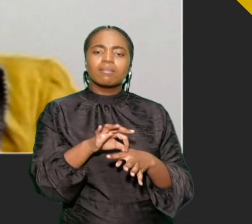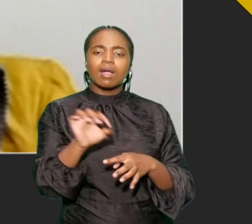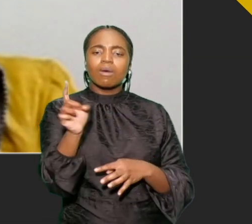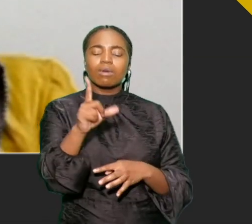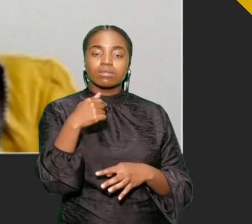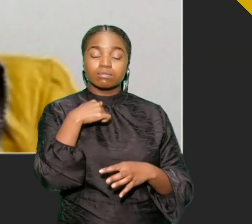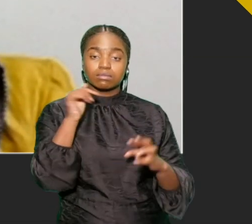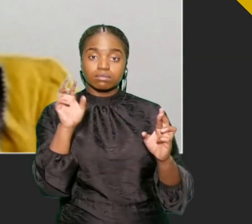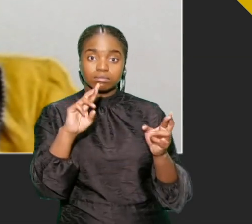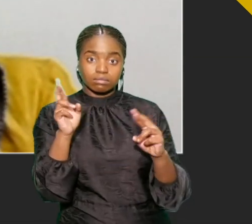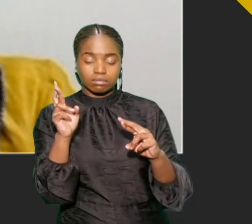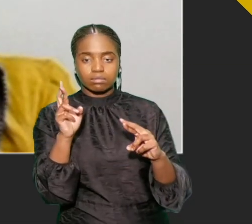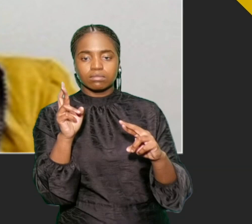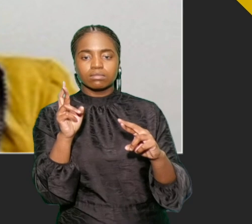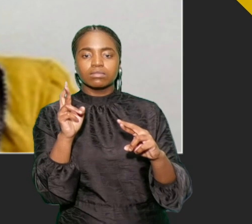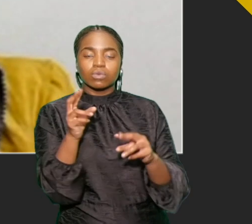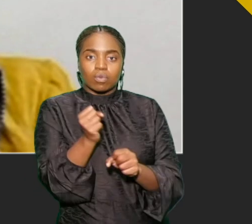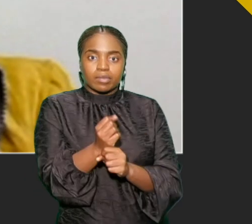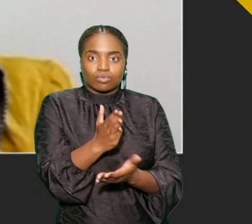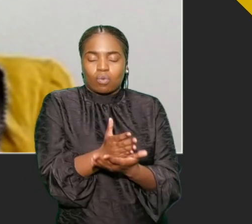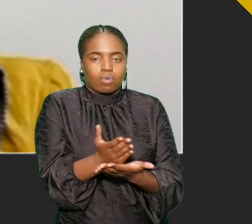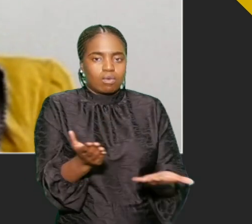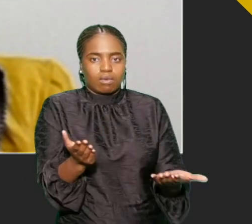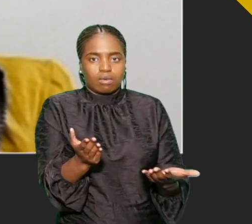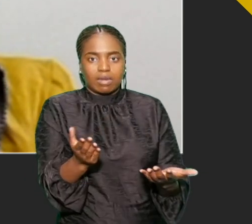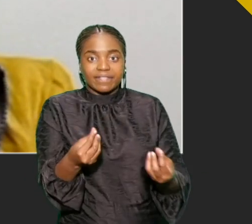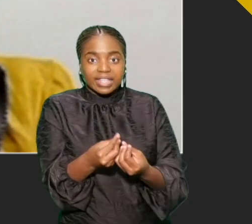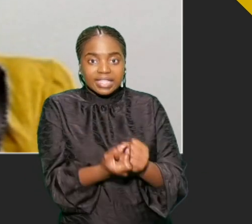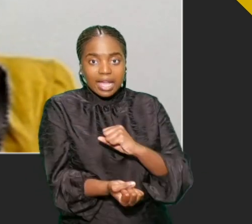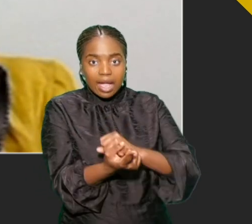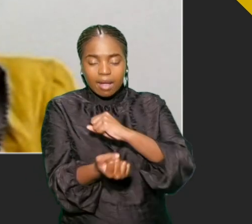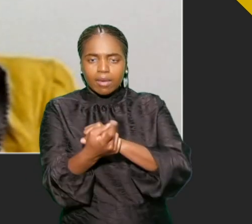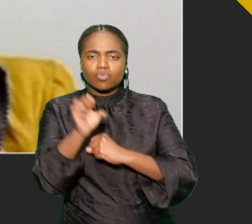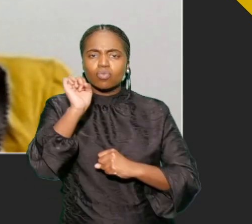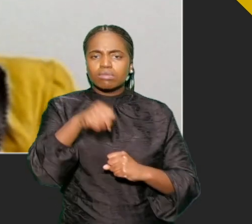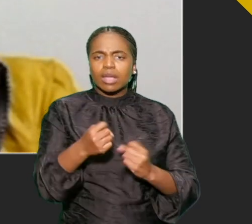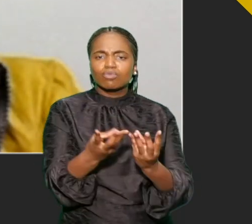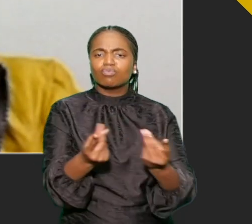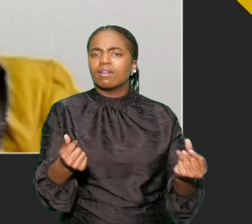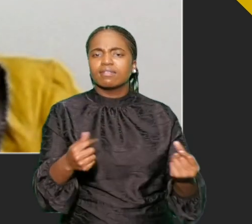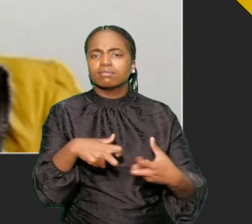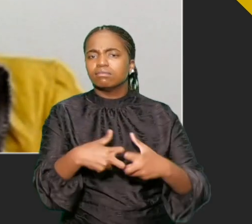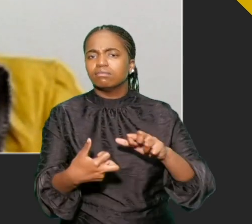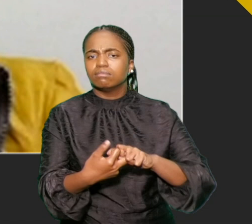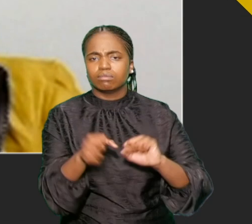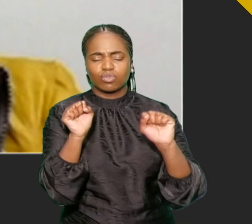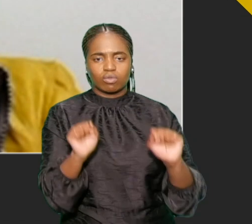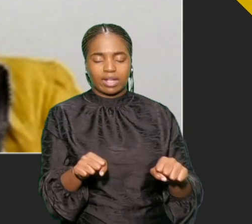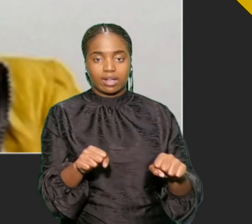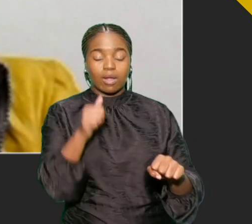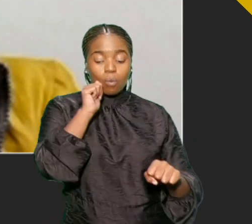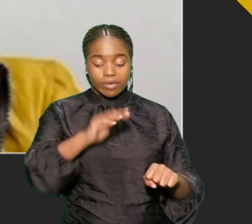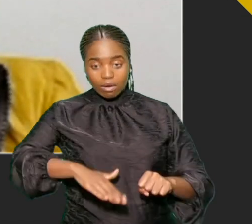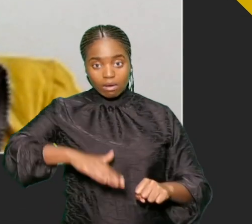being prepared to face crisis, is being prepared to be able to deal with whatever challenge would come along the way. Part of the